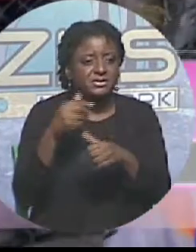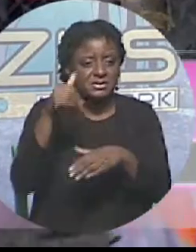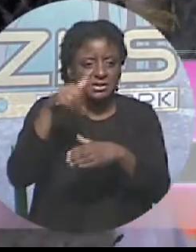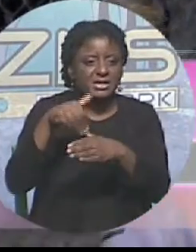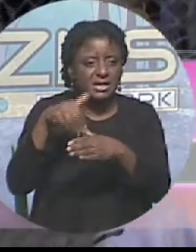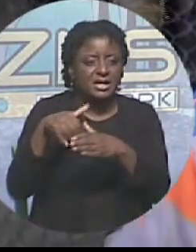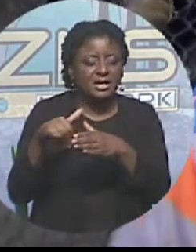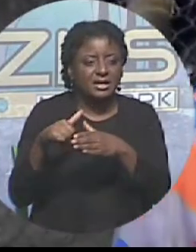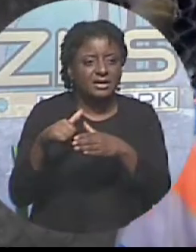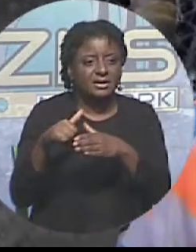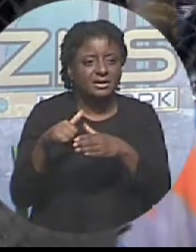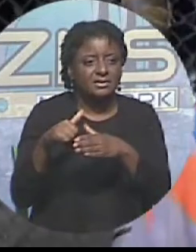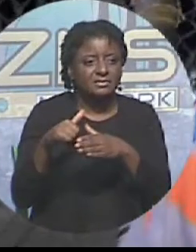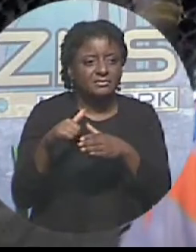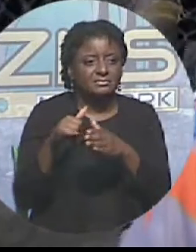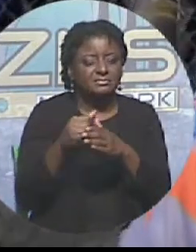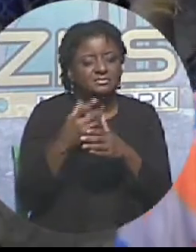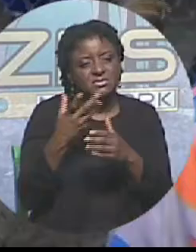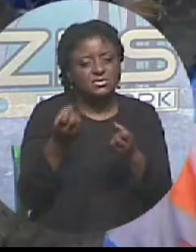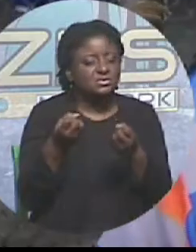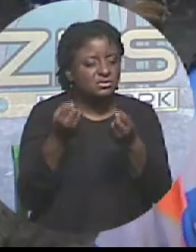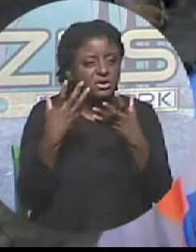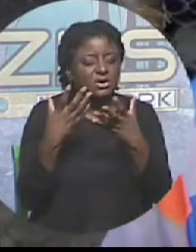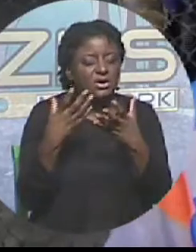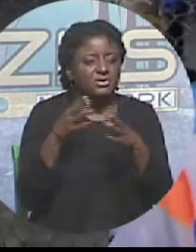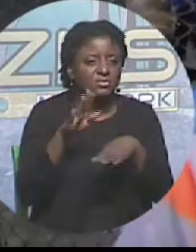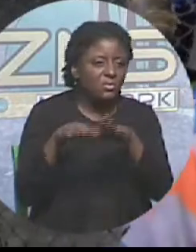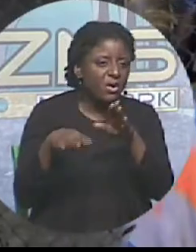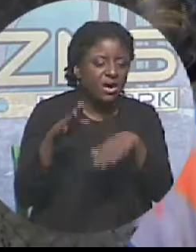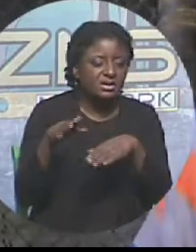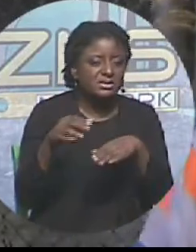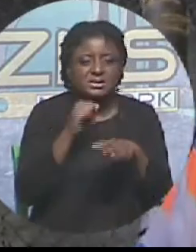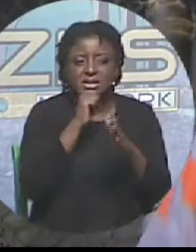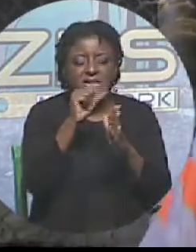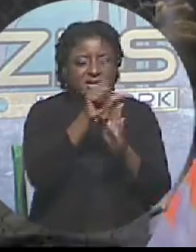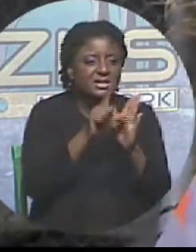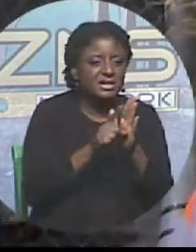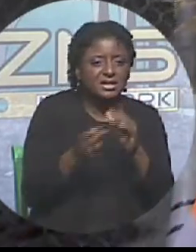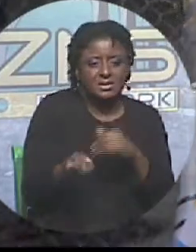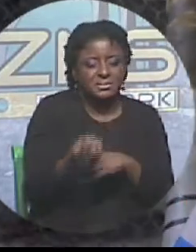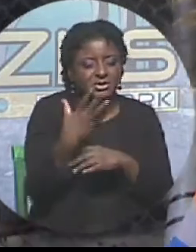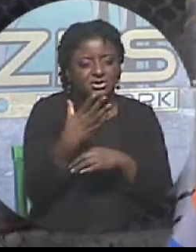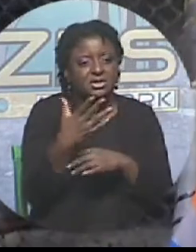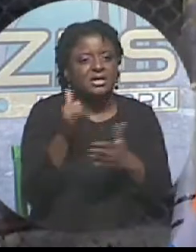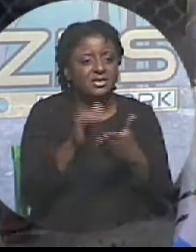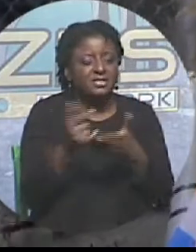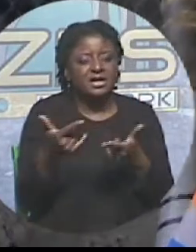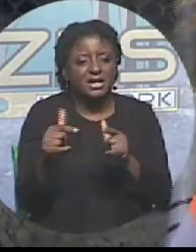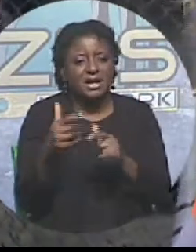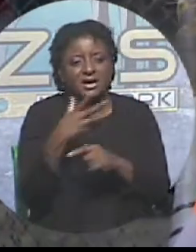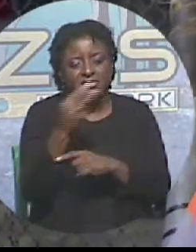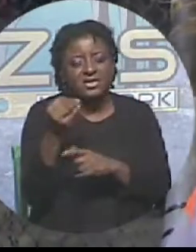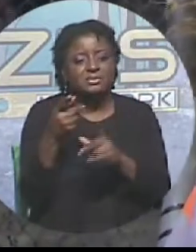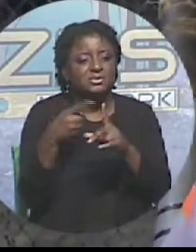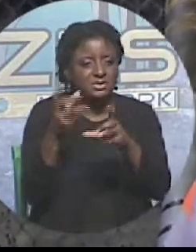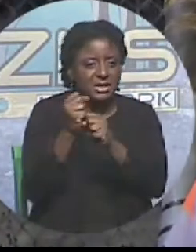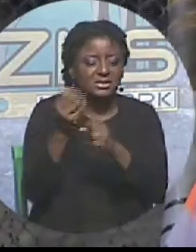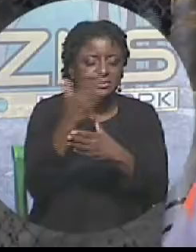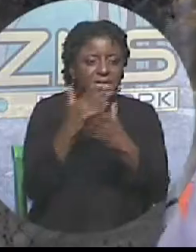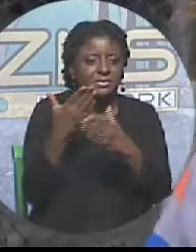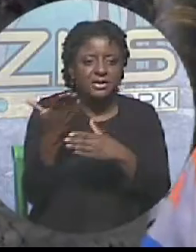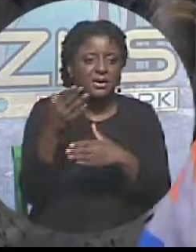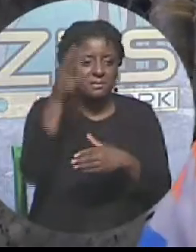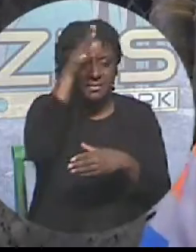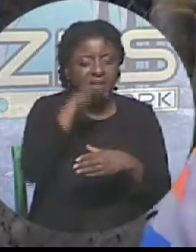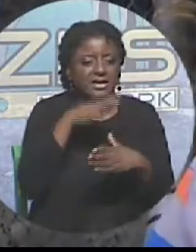of balk illegal pitch, and that allowed them to get some momentum. We came back, but we just couldn't pull